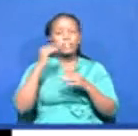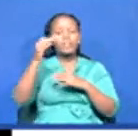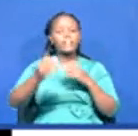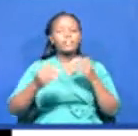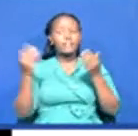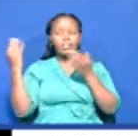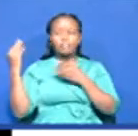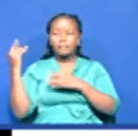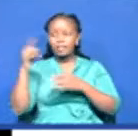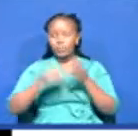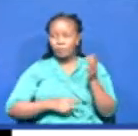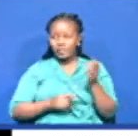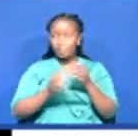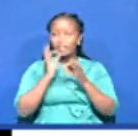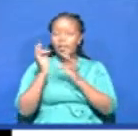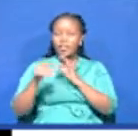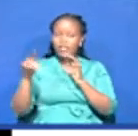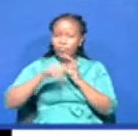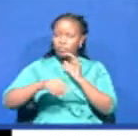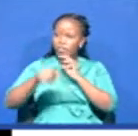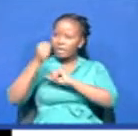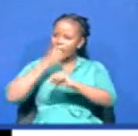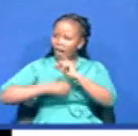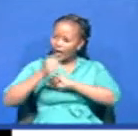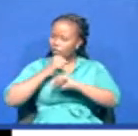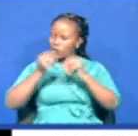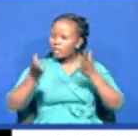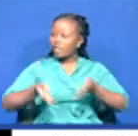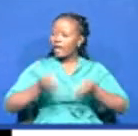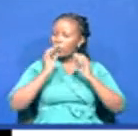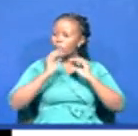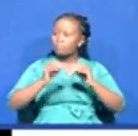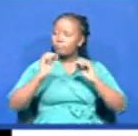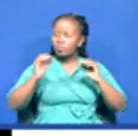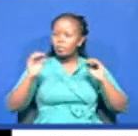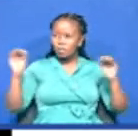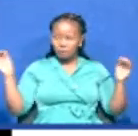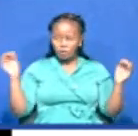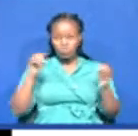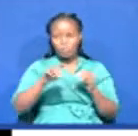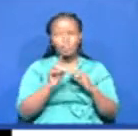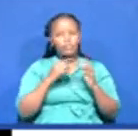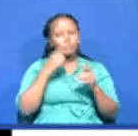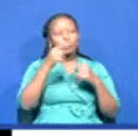not take necessary action now, this trade is going to rise to about